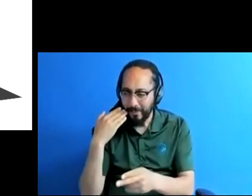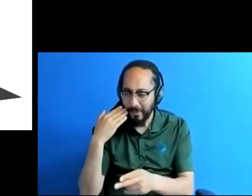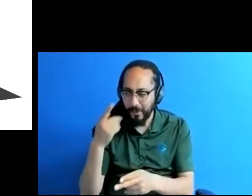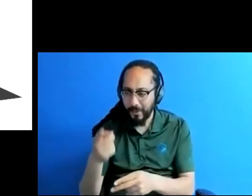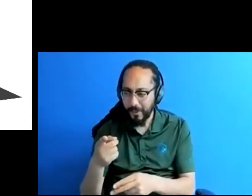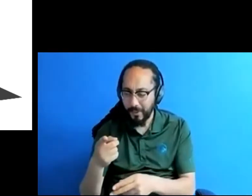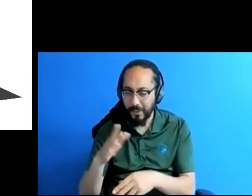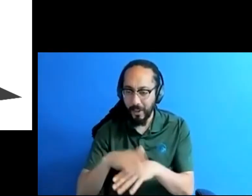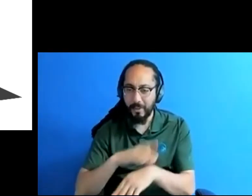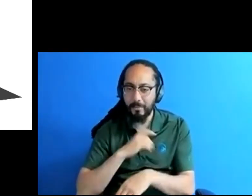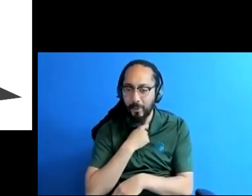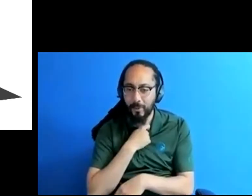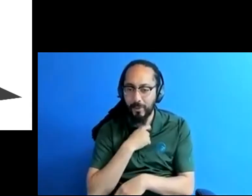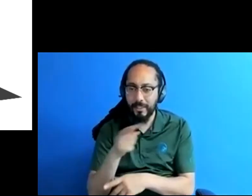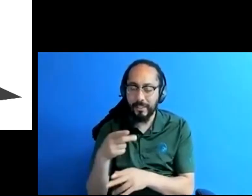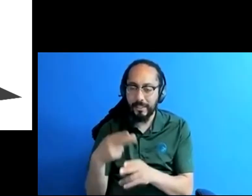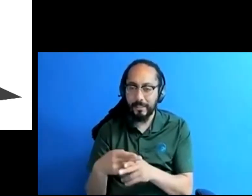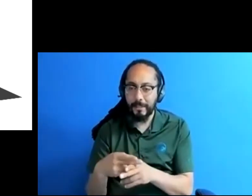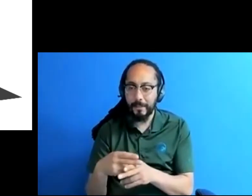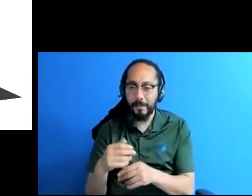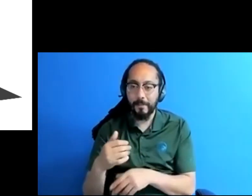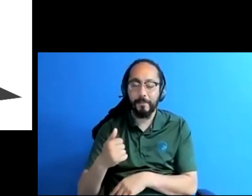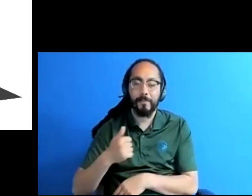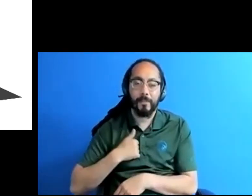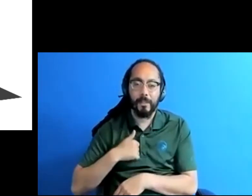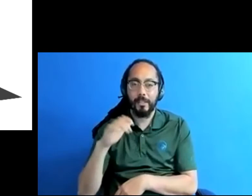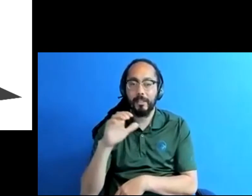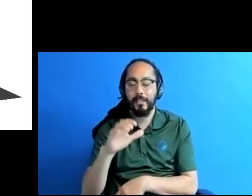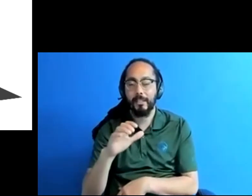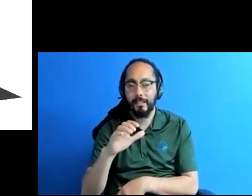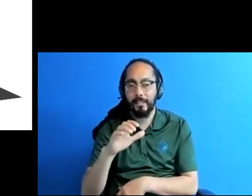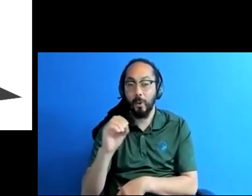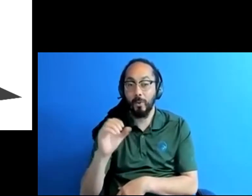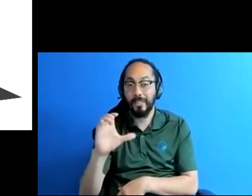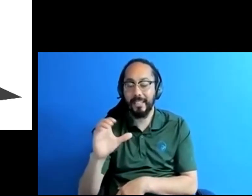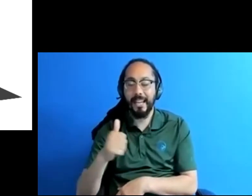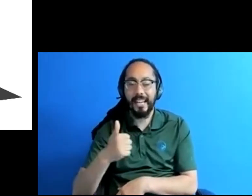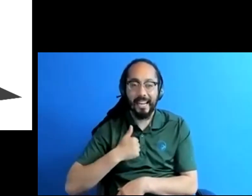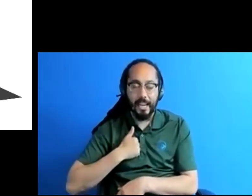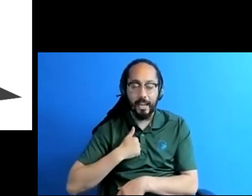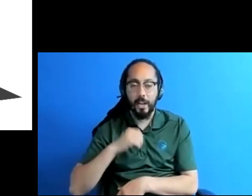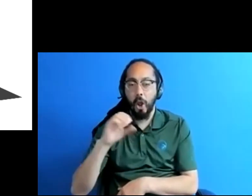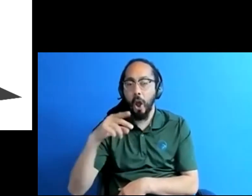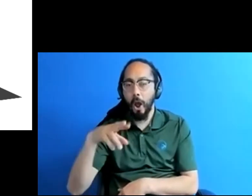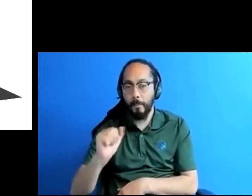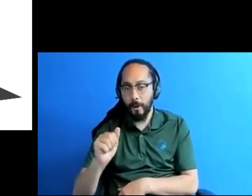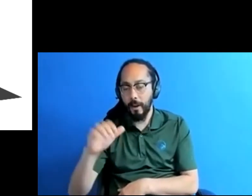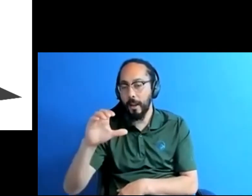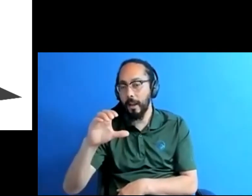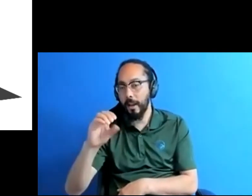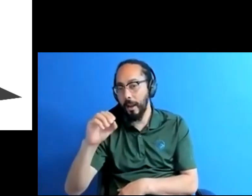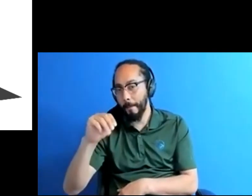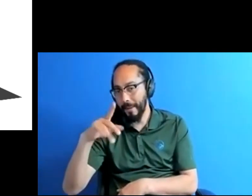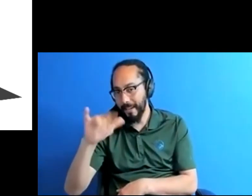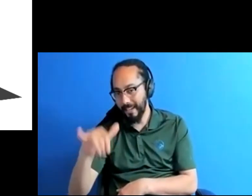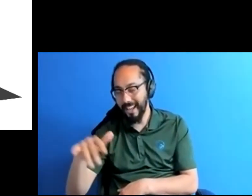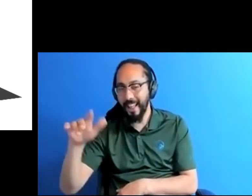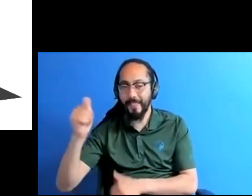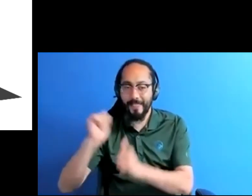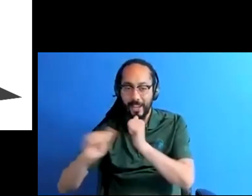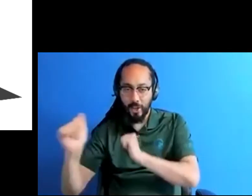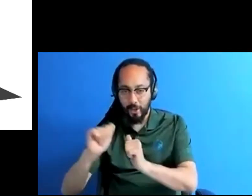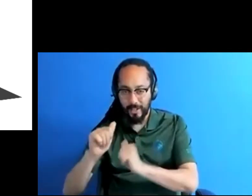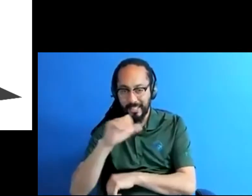mute. The Canadian Opera Company Theatre. There you go. No longer the Ayut,